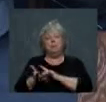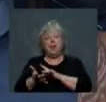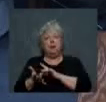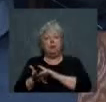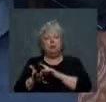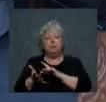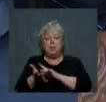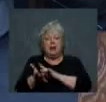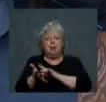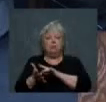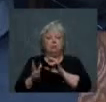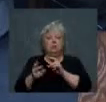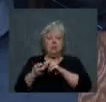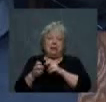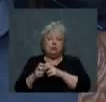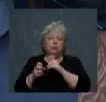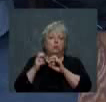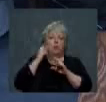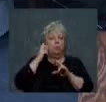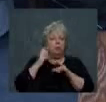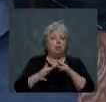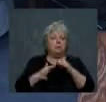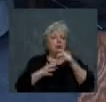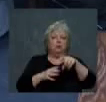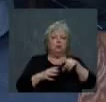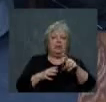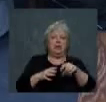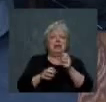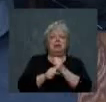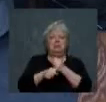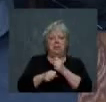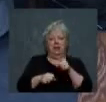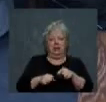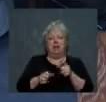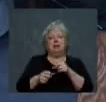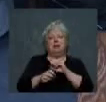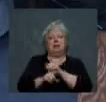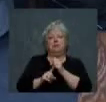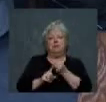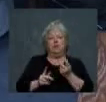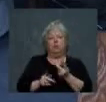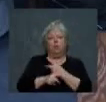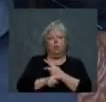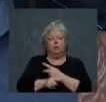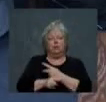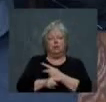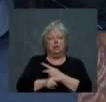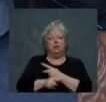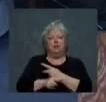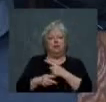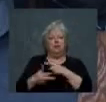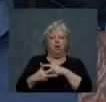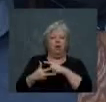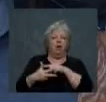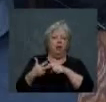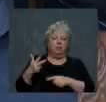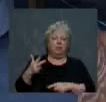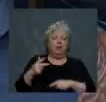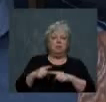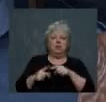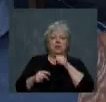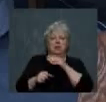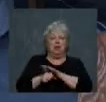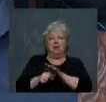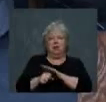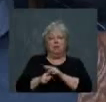needs makes these problems worse. The lack of space, inadequate building exits, and lack of